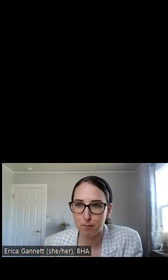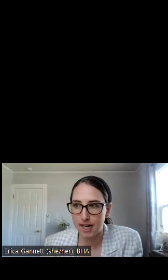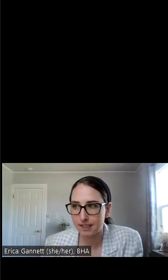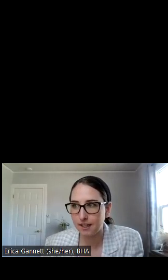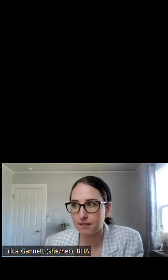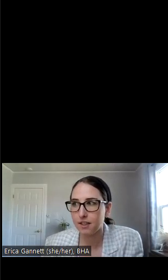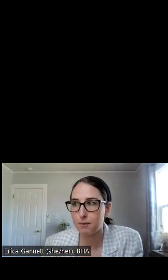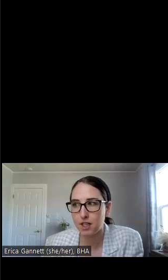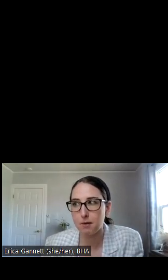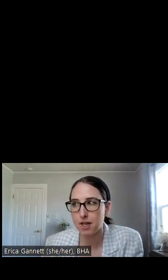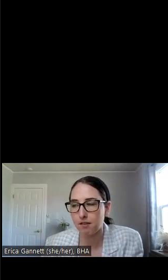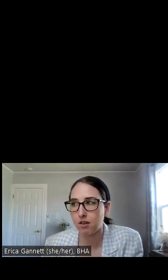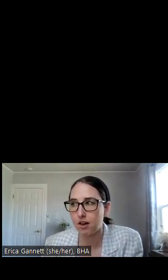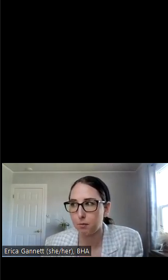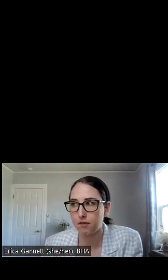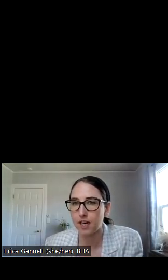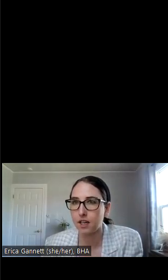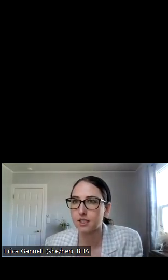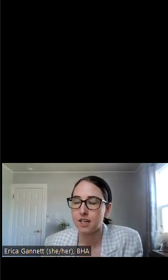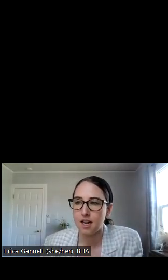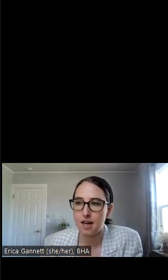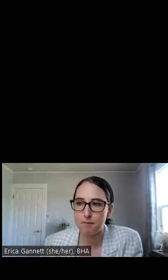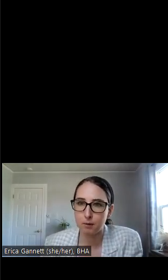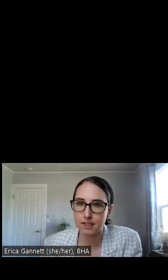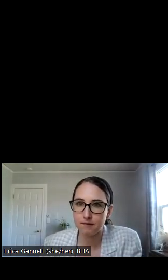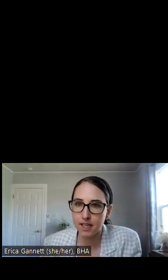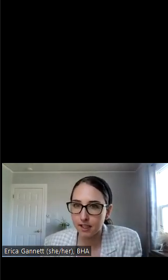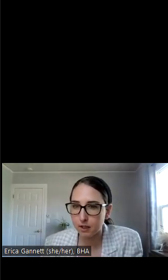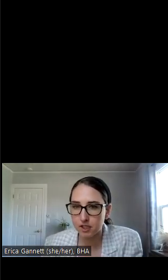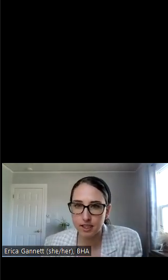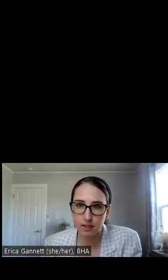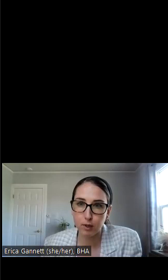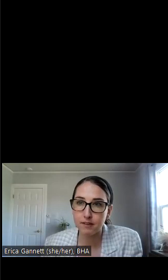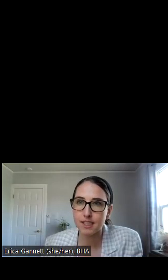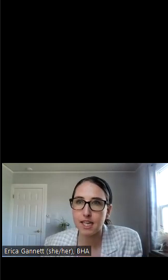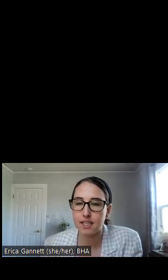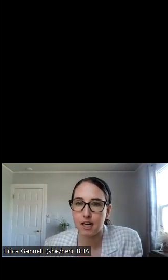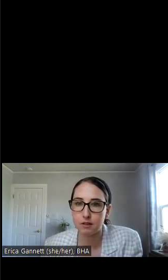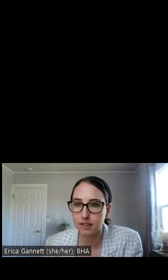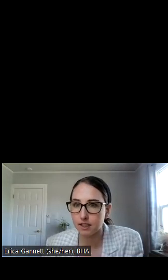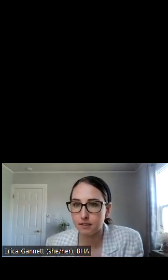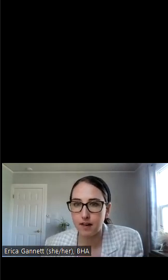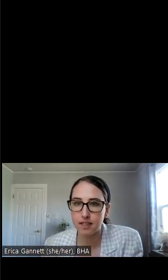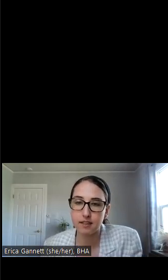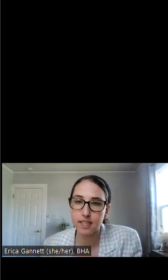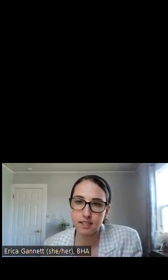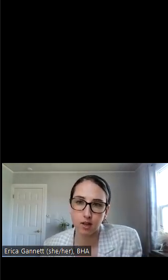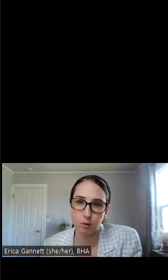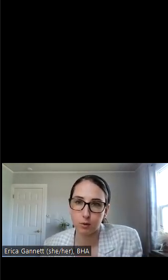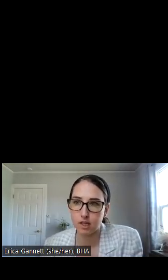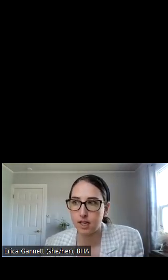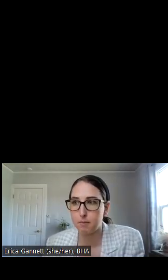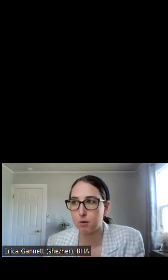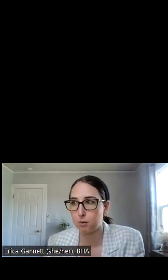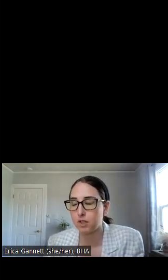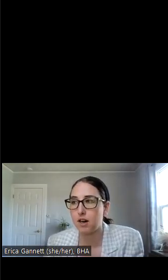and comprehensive community behavioral health providers. There was some vague language in there previously, and now it's clearly defined that these are